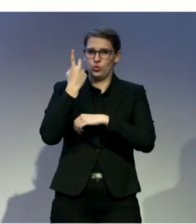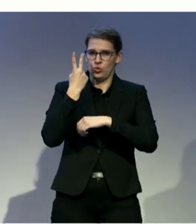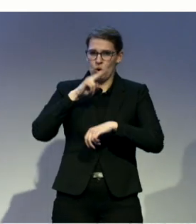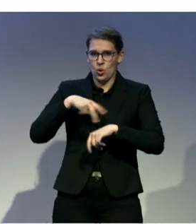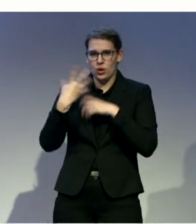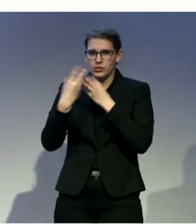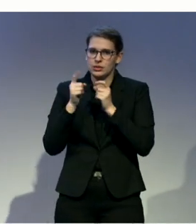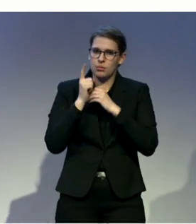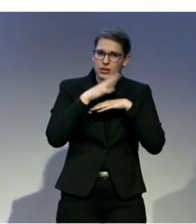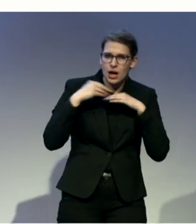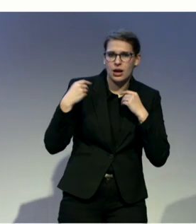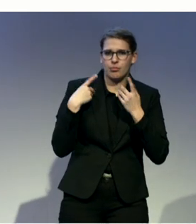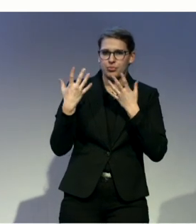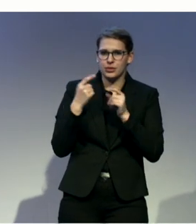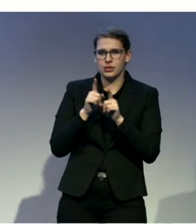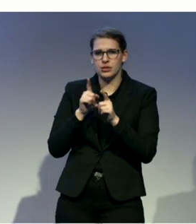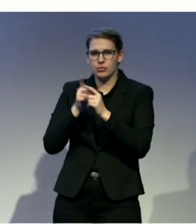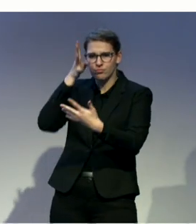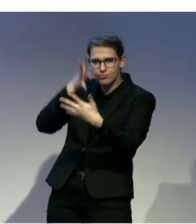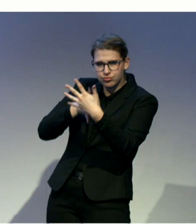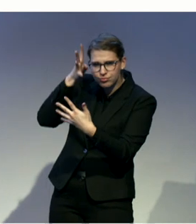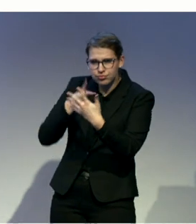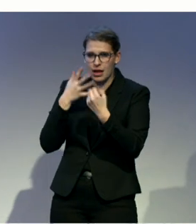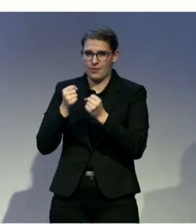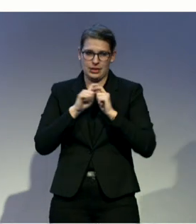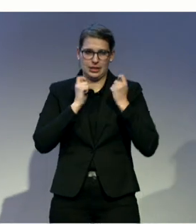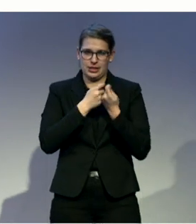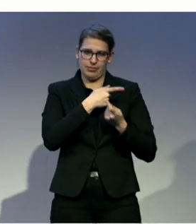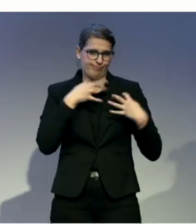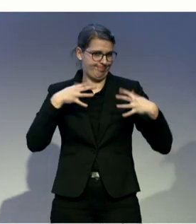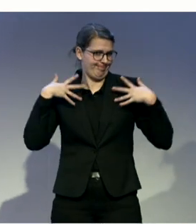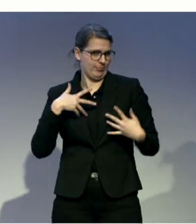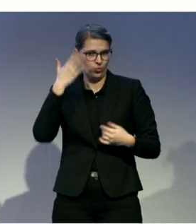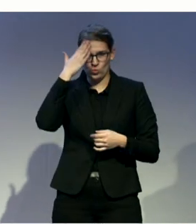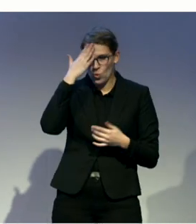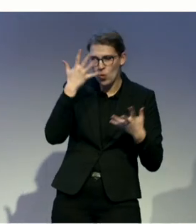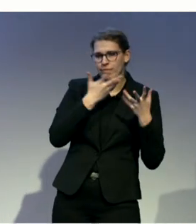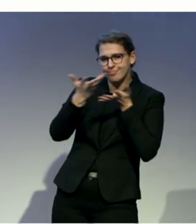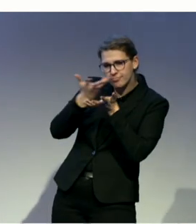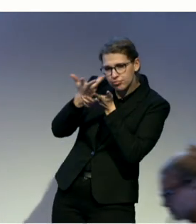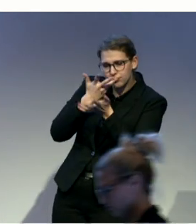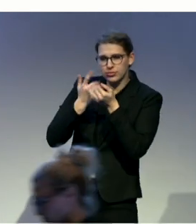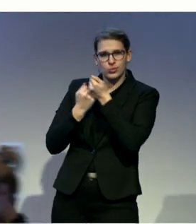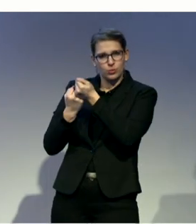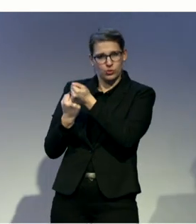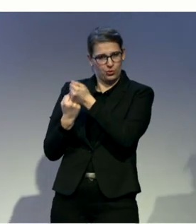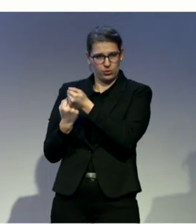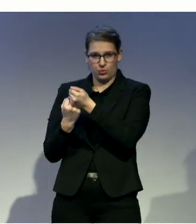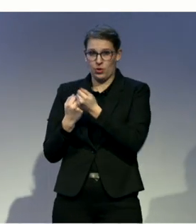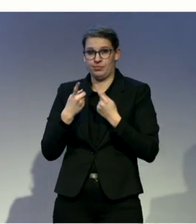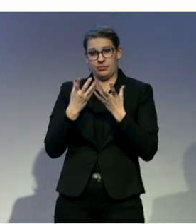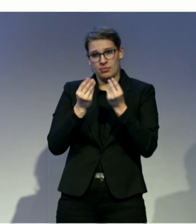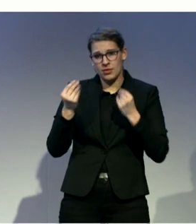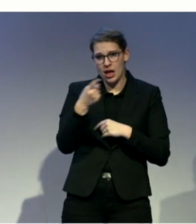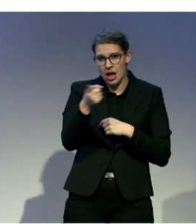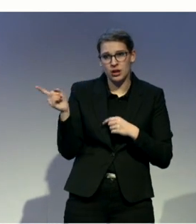try to change their conscious, their inner world. Many of them had no superego. It means no control.